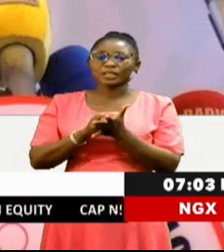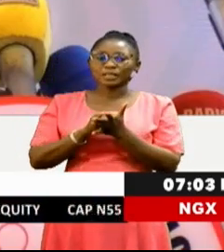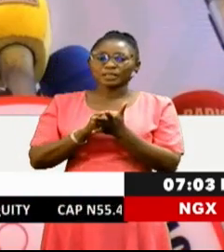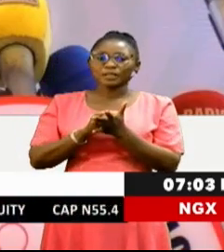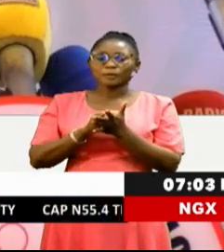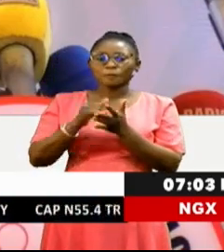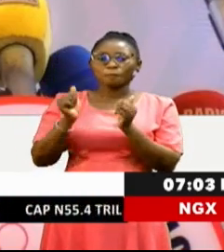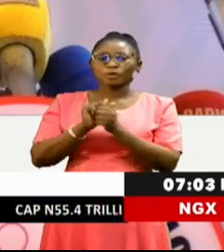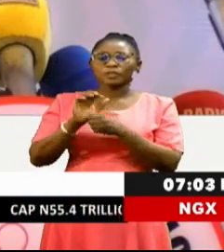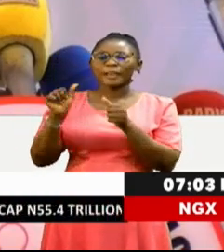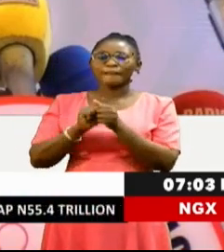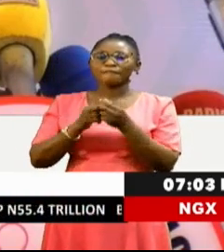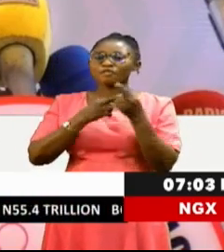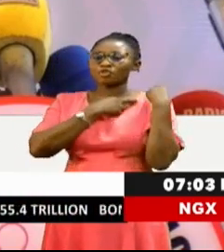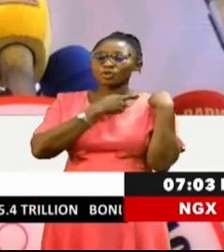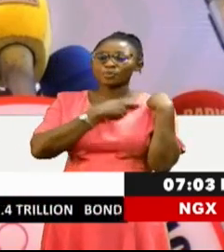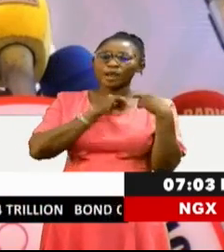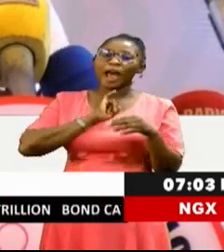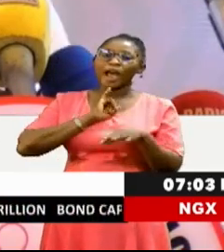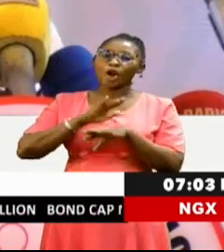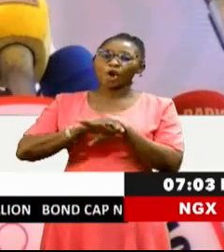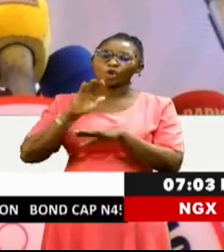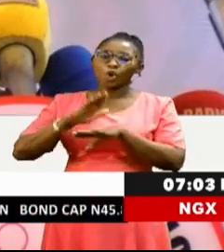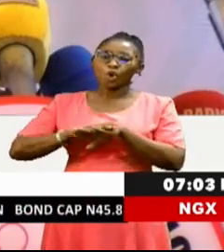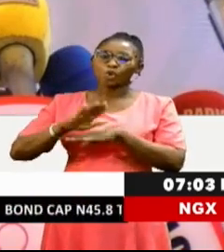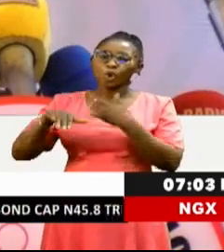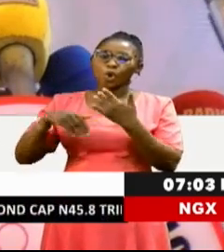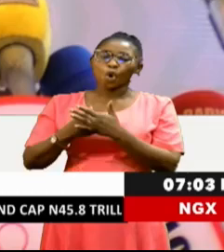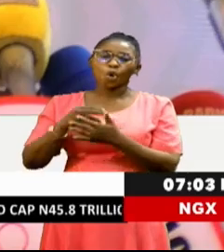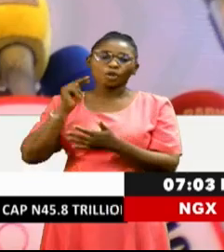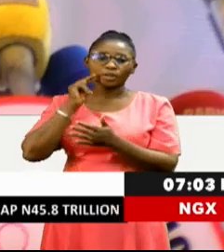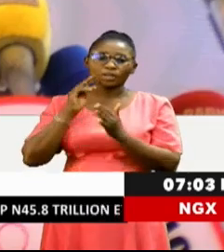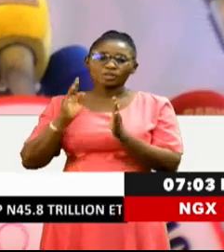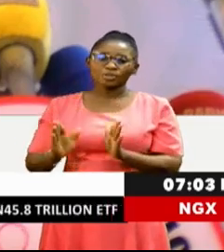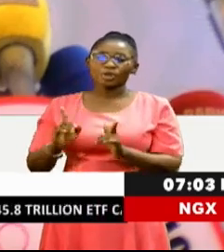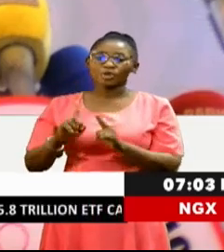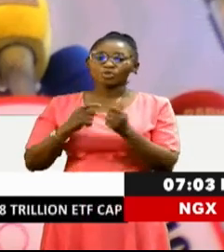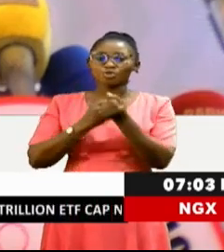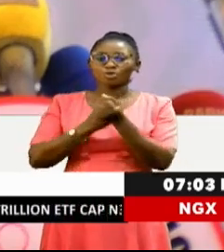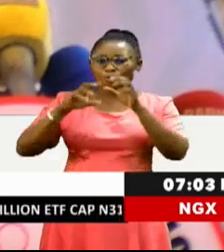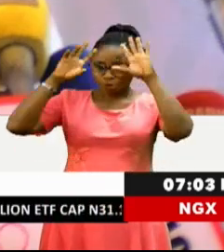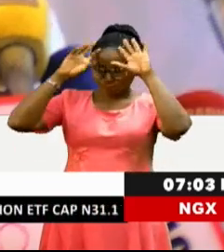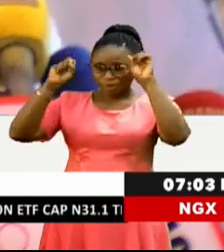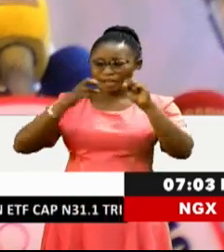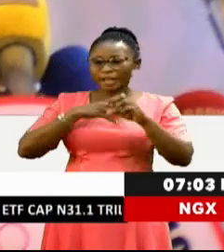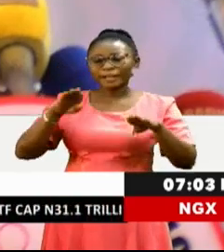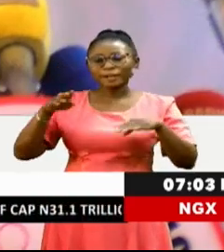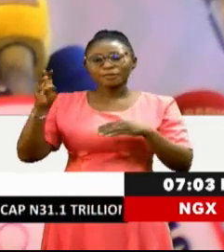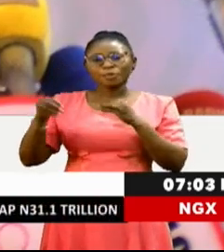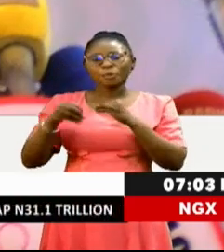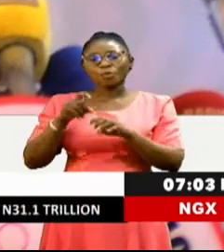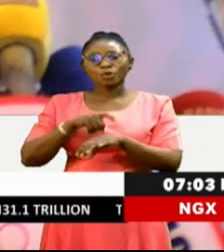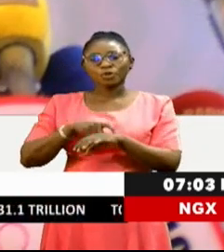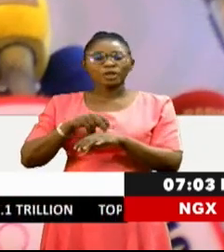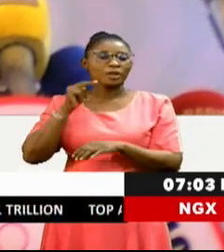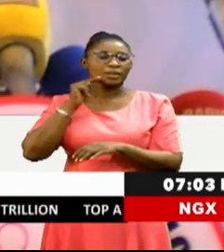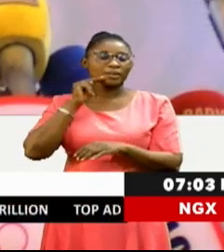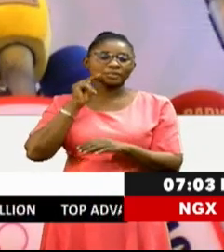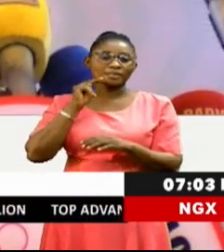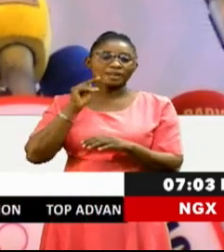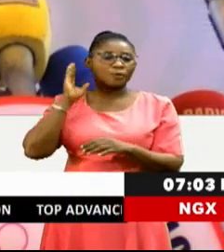of responsibility. I call on all Nigerians to support him and give him more time. Nigeria will reach